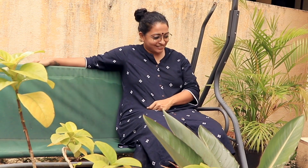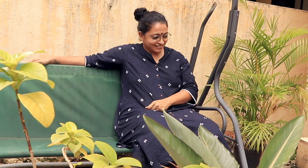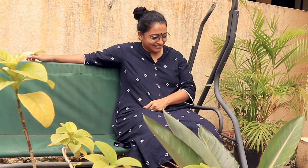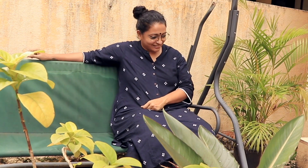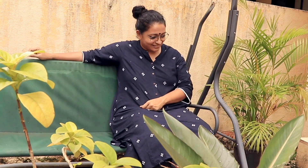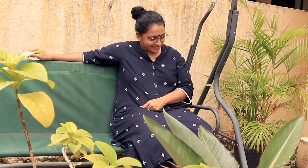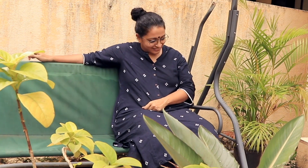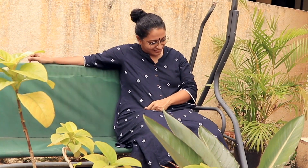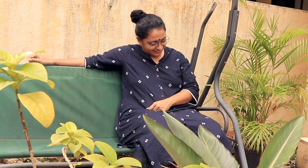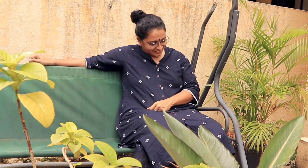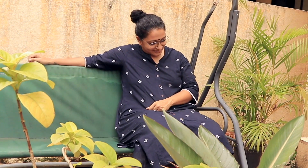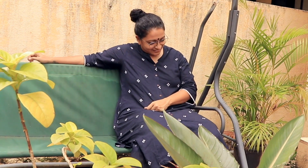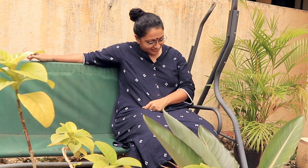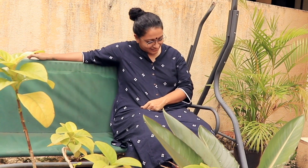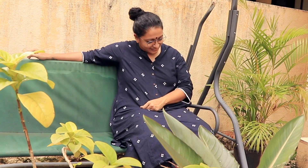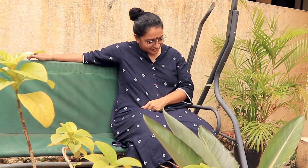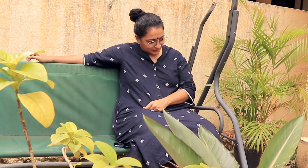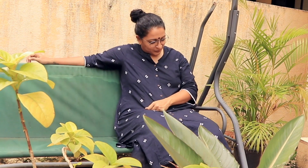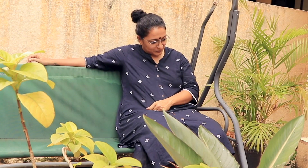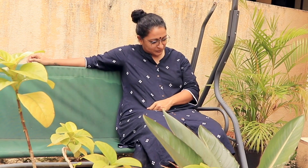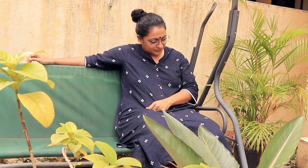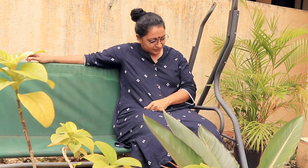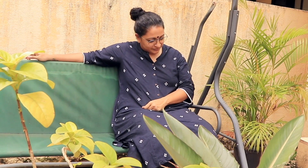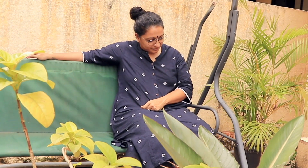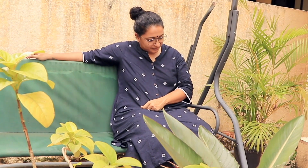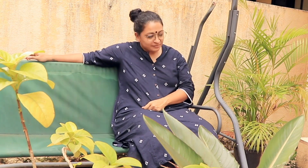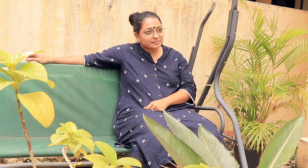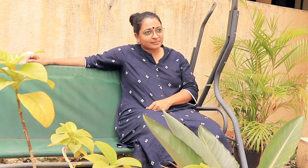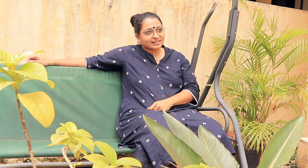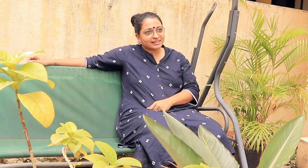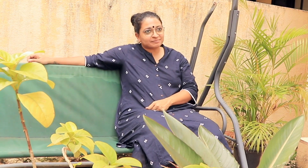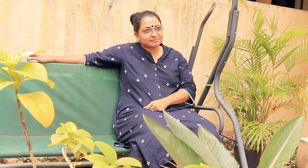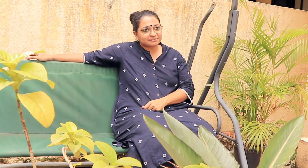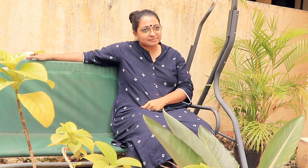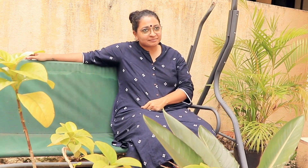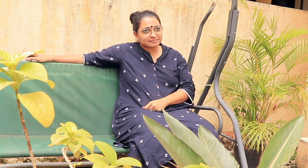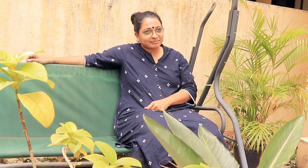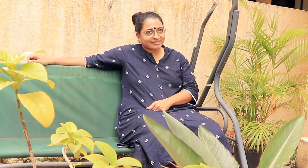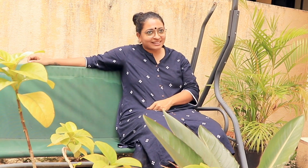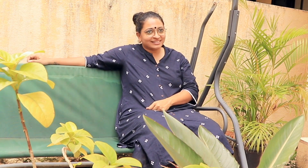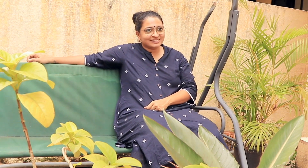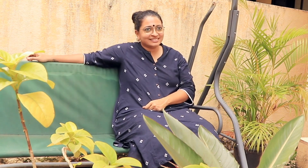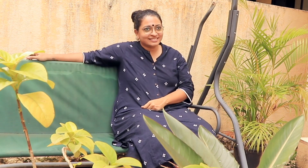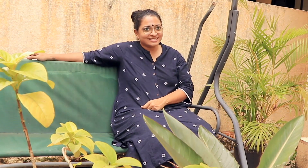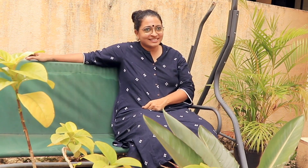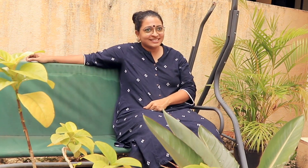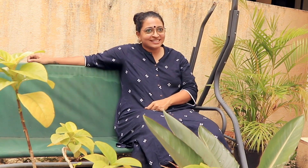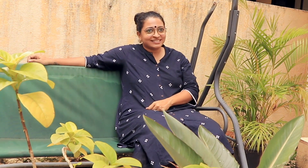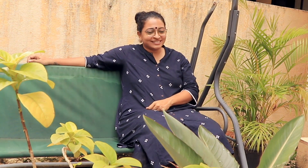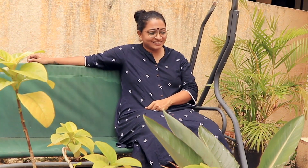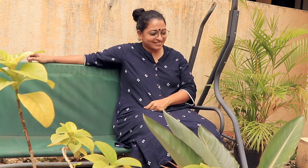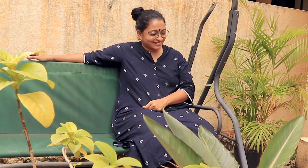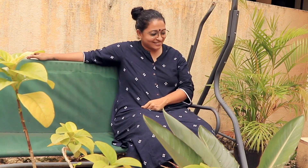house chores and to take some time off for themselves. It's a space of care. It's a space